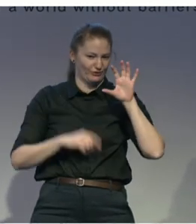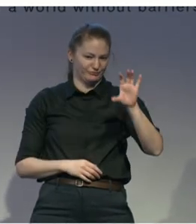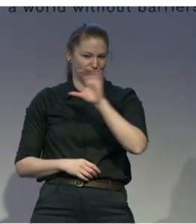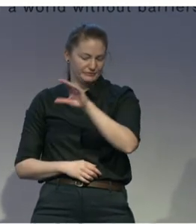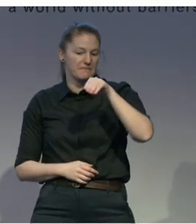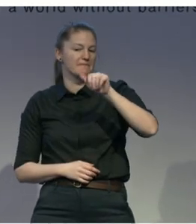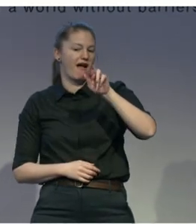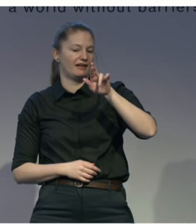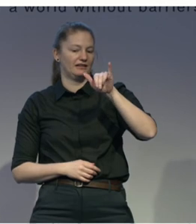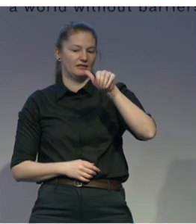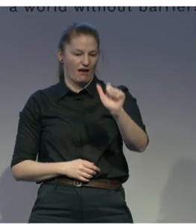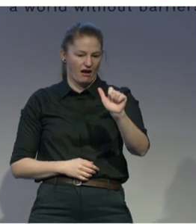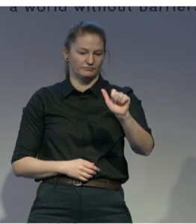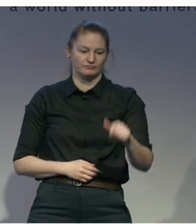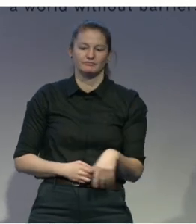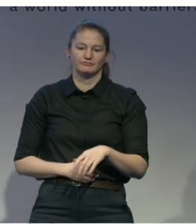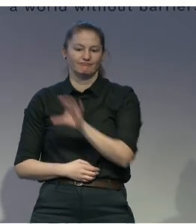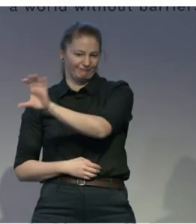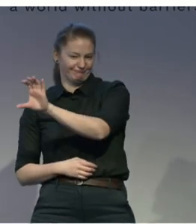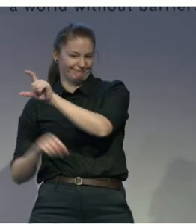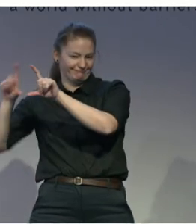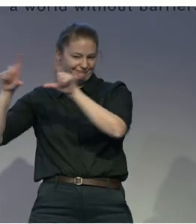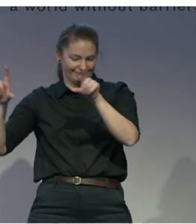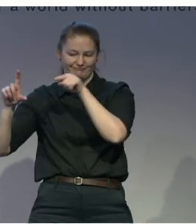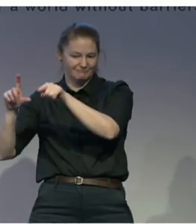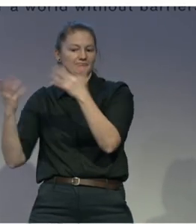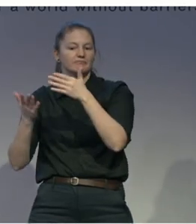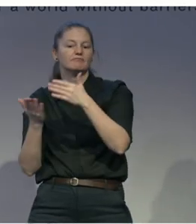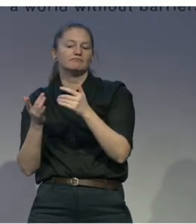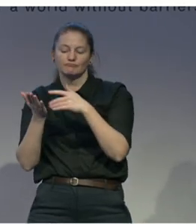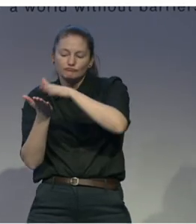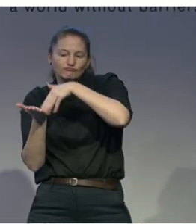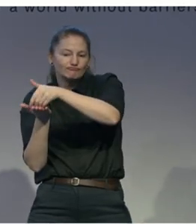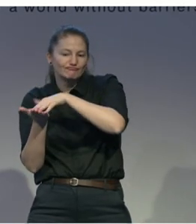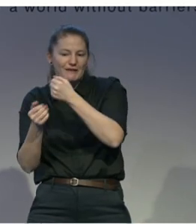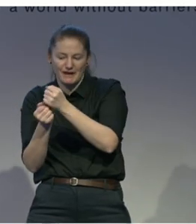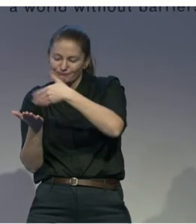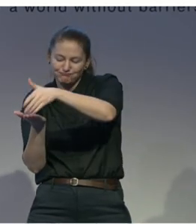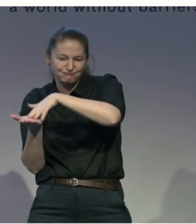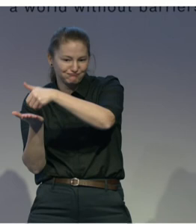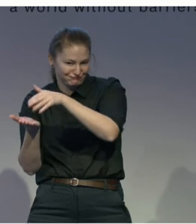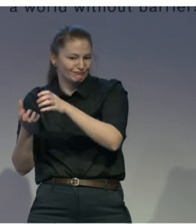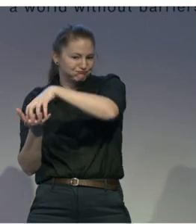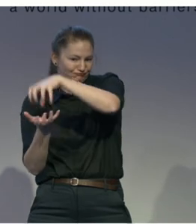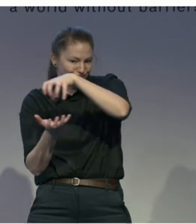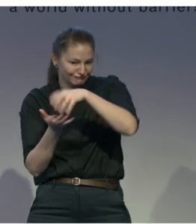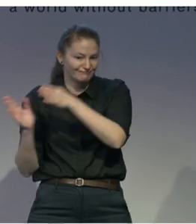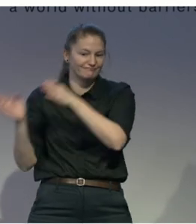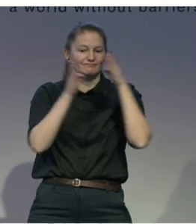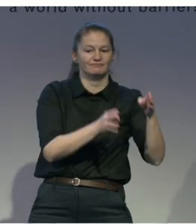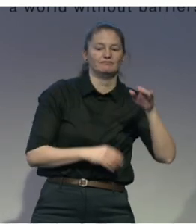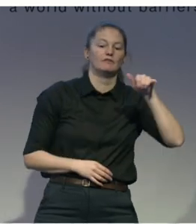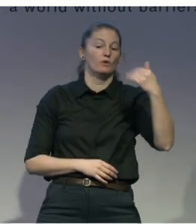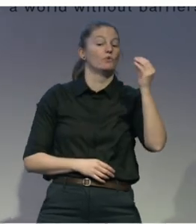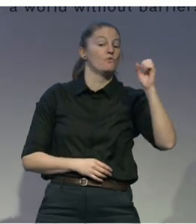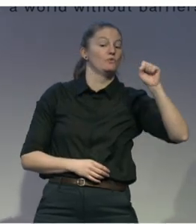support for her small business. Jose is working in building houses, receiving a